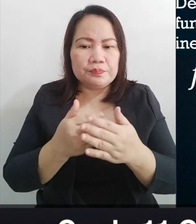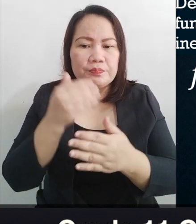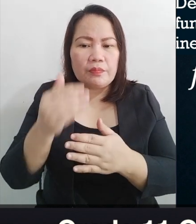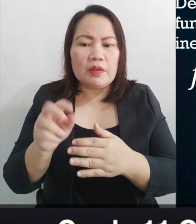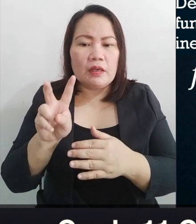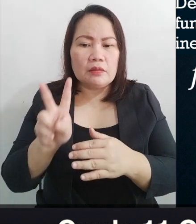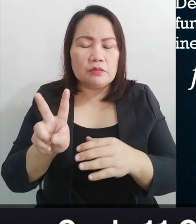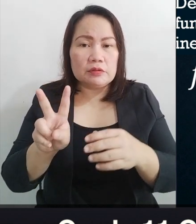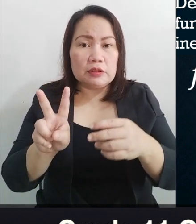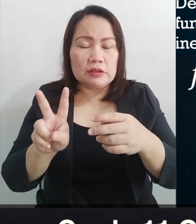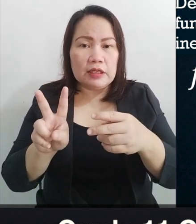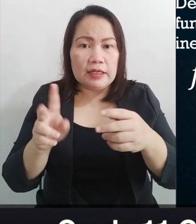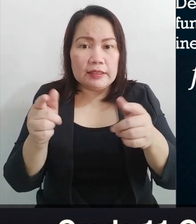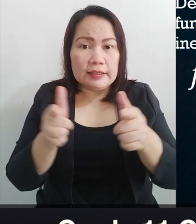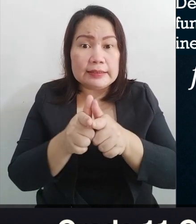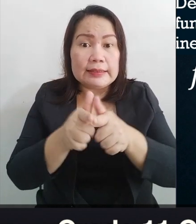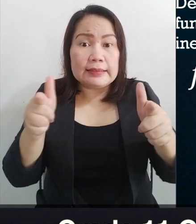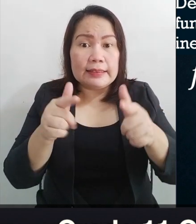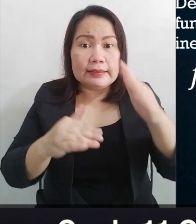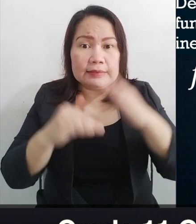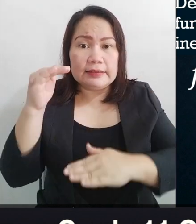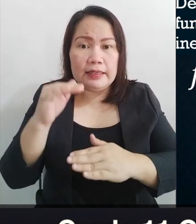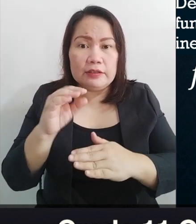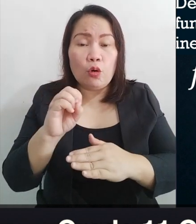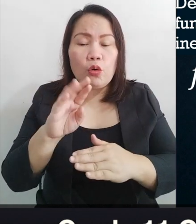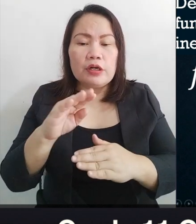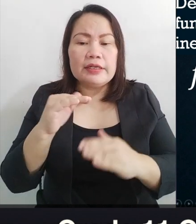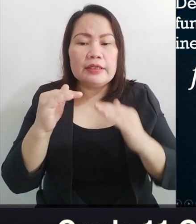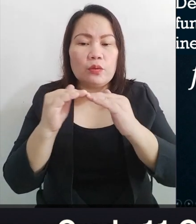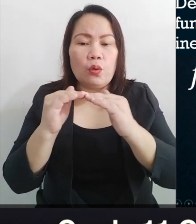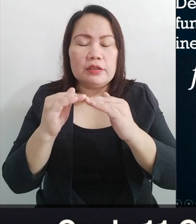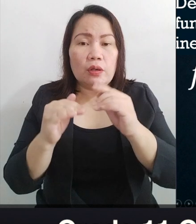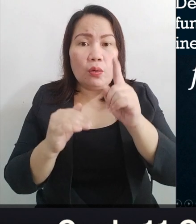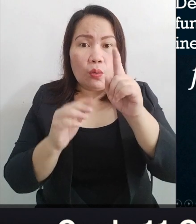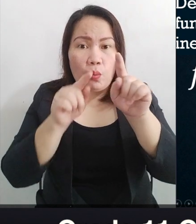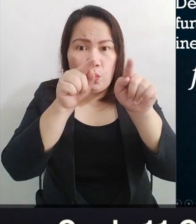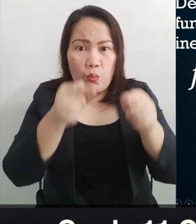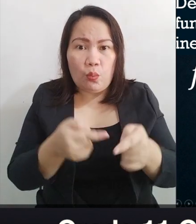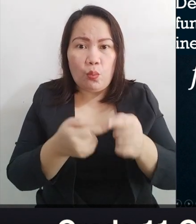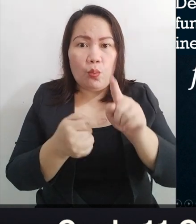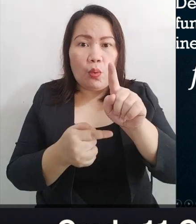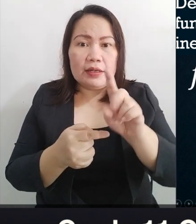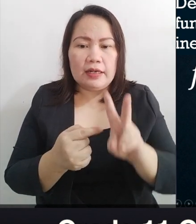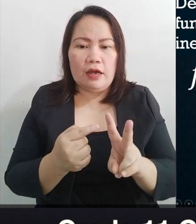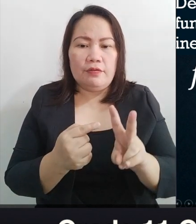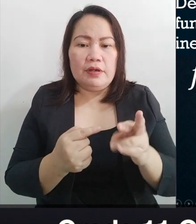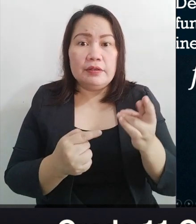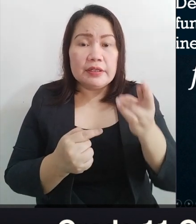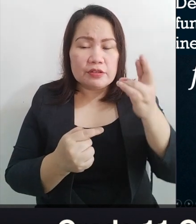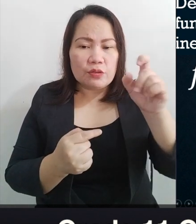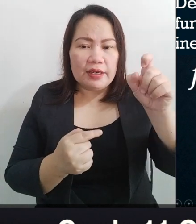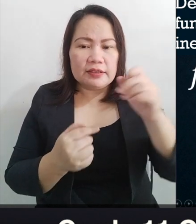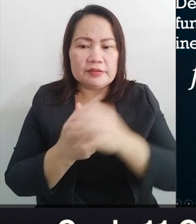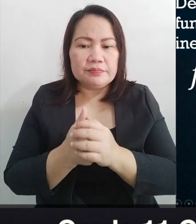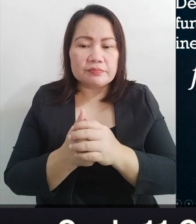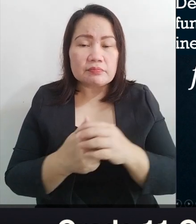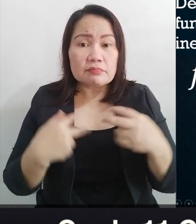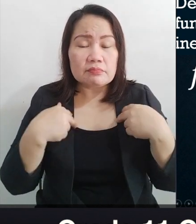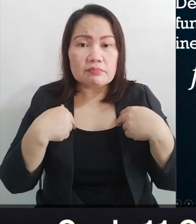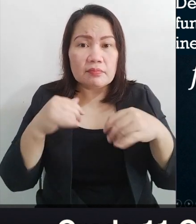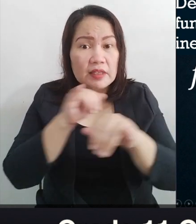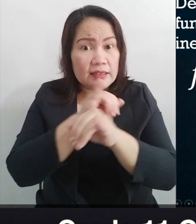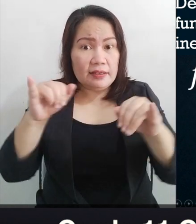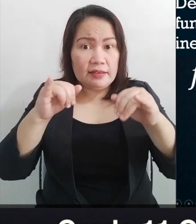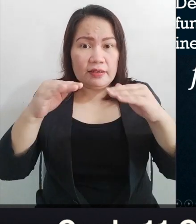Next. 2 is greater than or equal to 1/2 raised to x. So, since meron